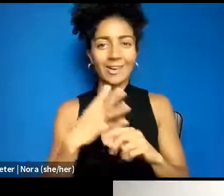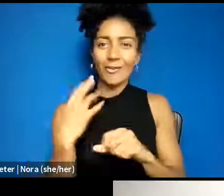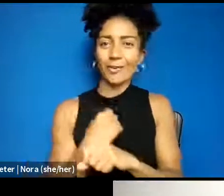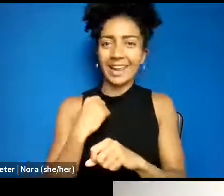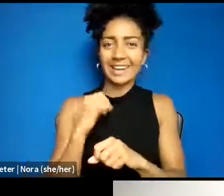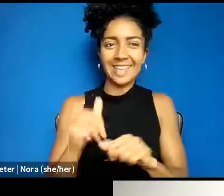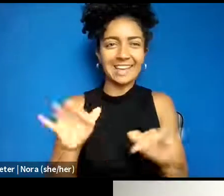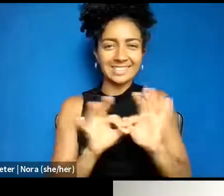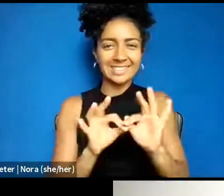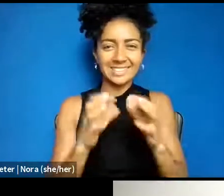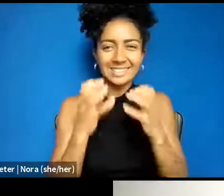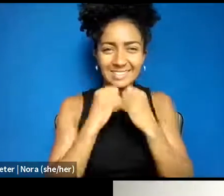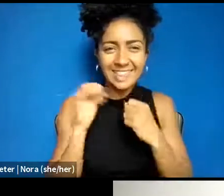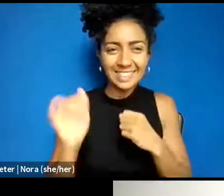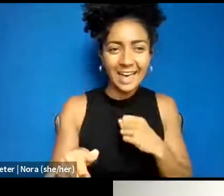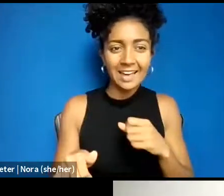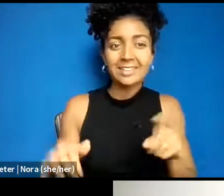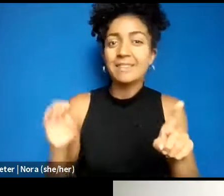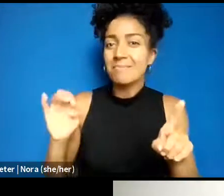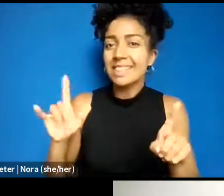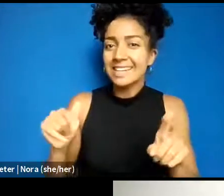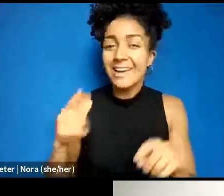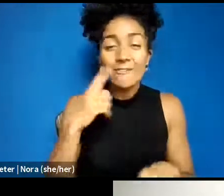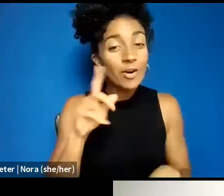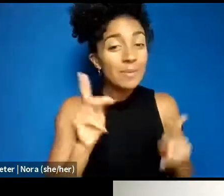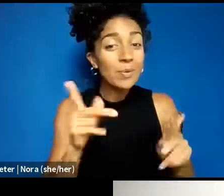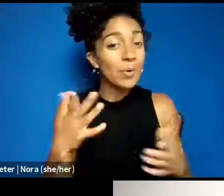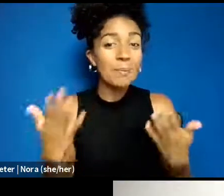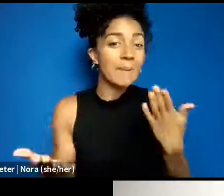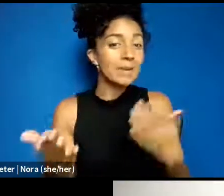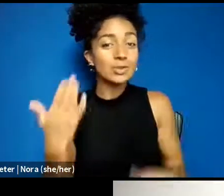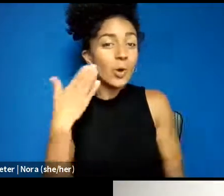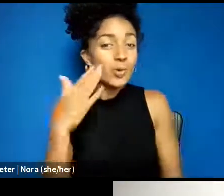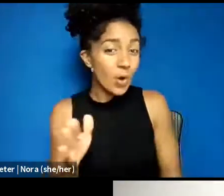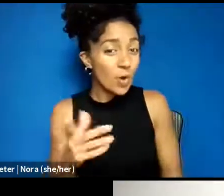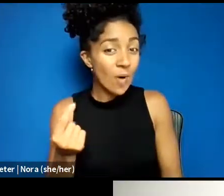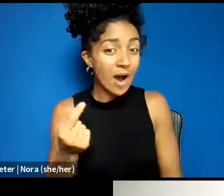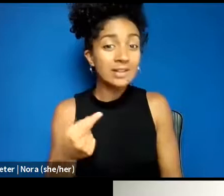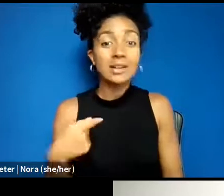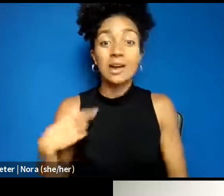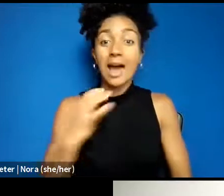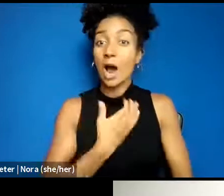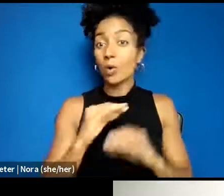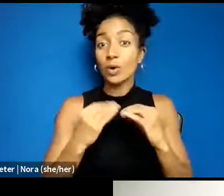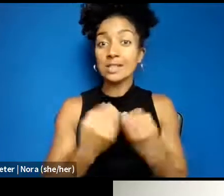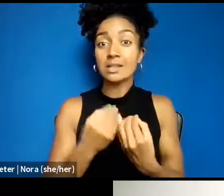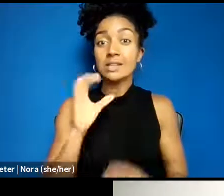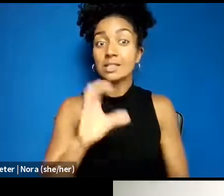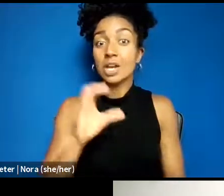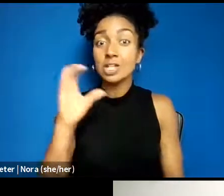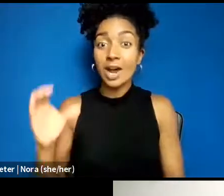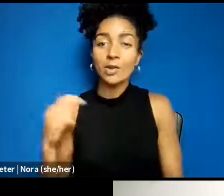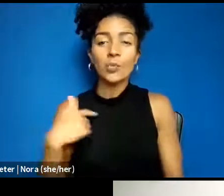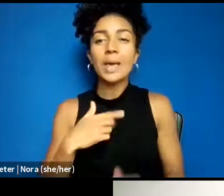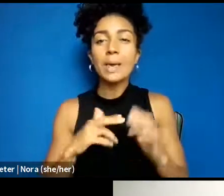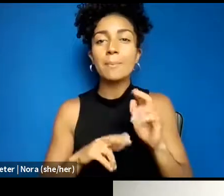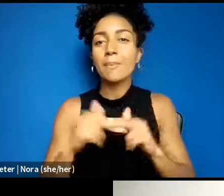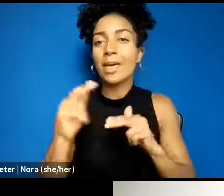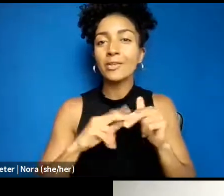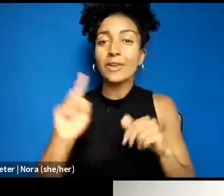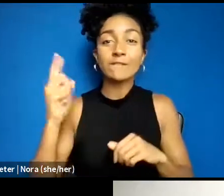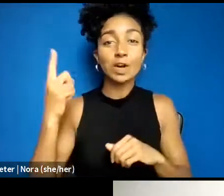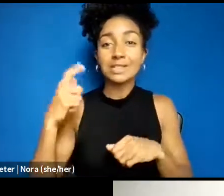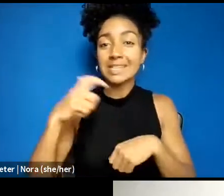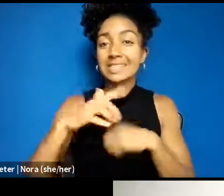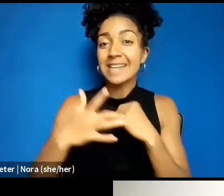those of you who don't know what she's talking about, we Change Catalyst built the first Tech Inclusion Conference back in 2015.